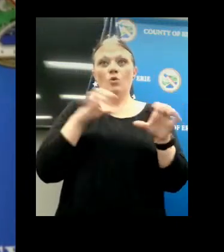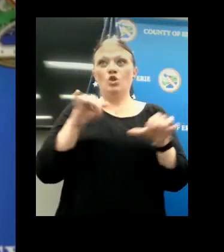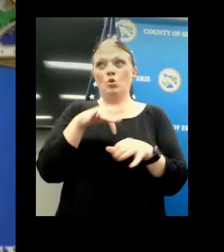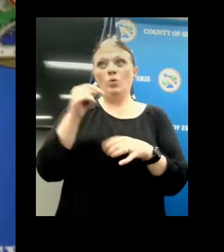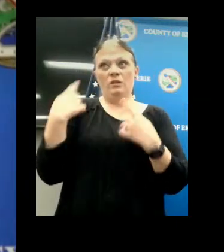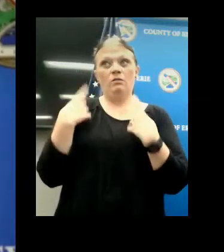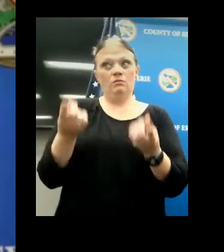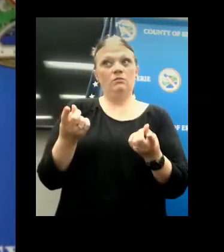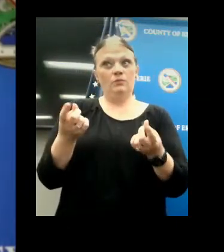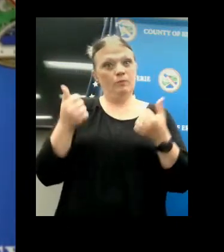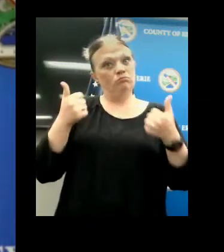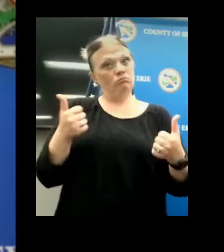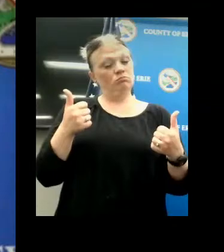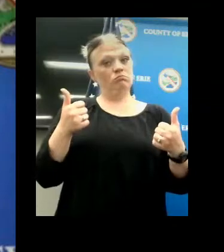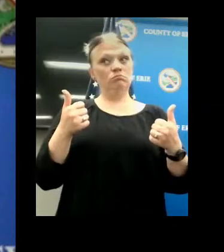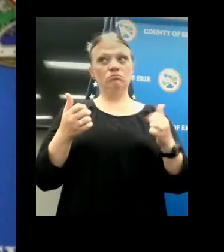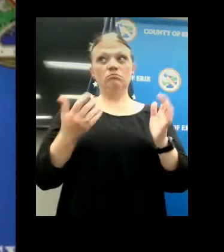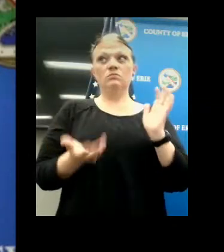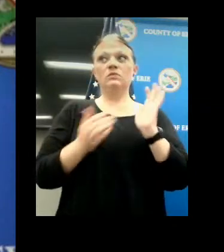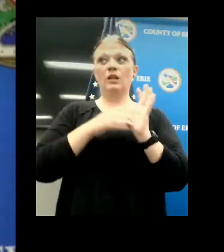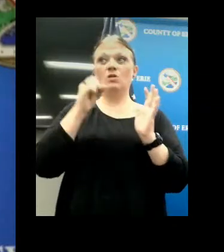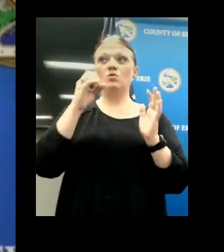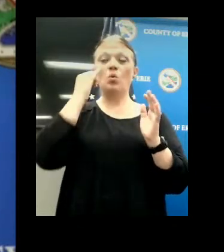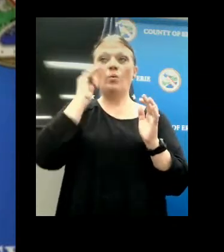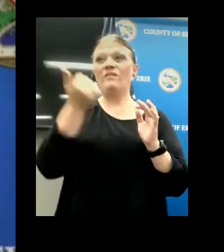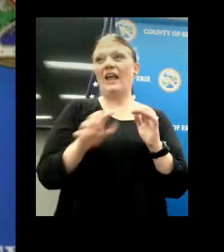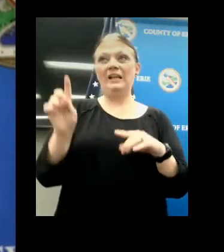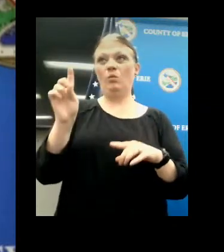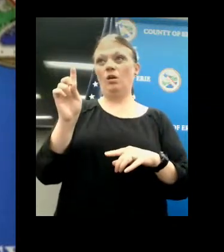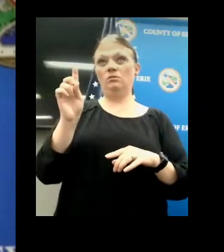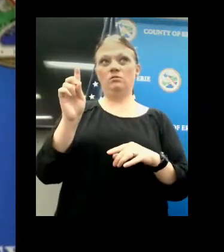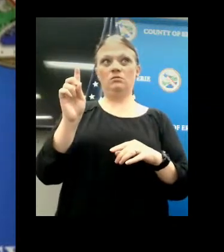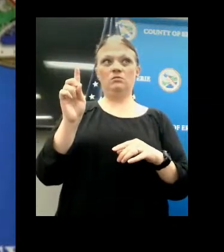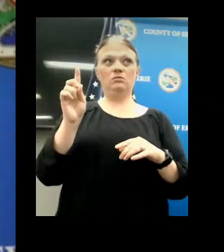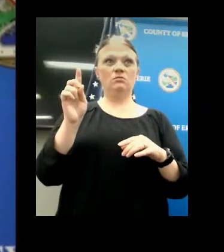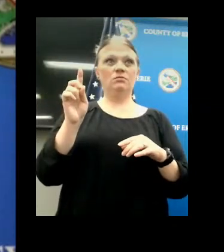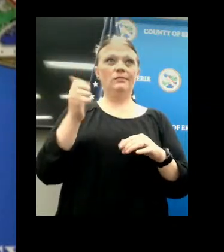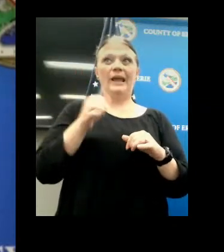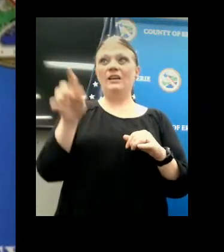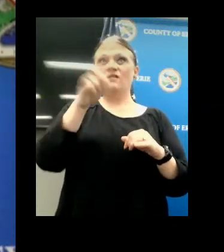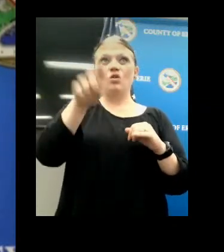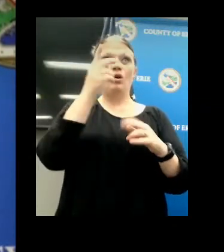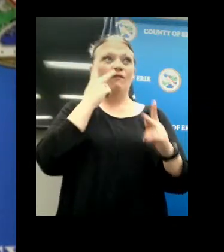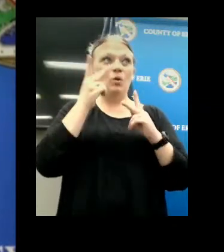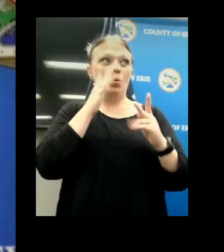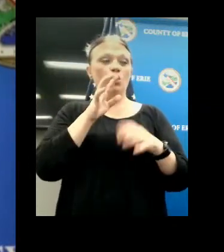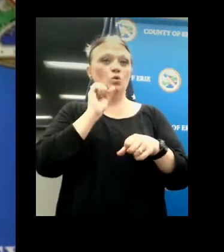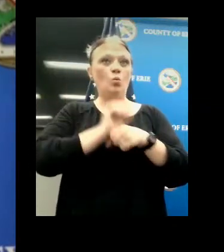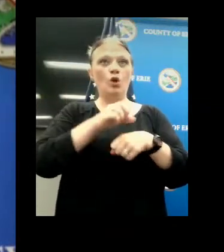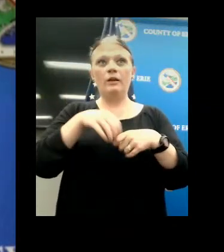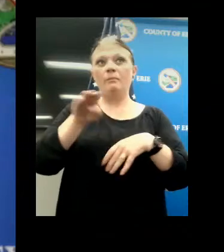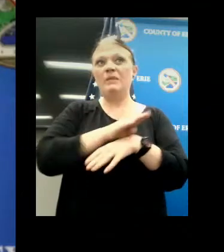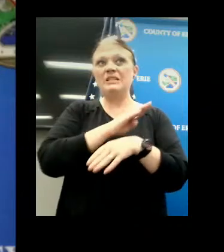doing it so far. So again, if anybody, any of your viewers are work in businesses or business owners